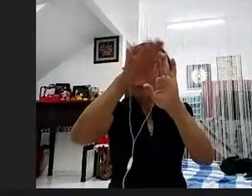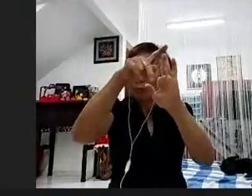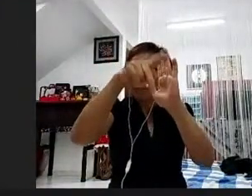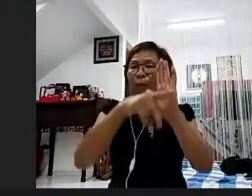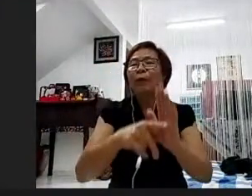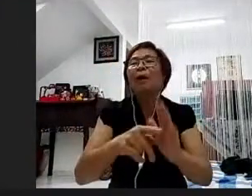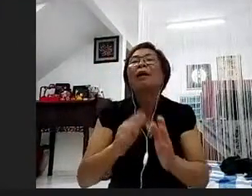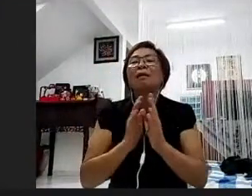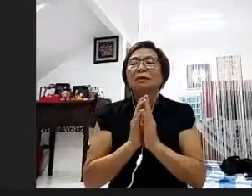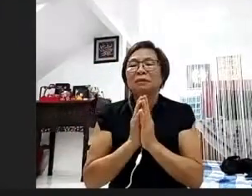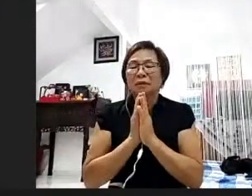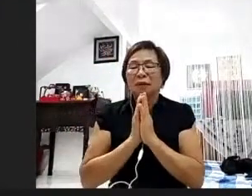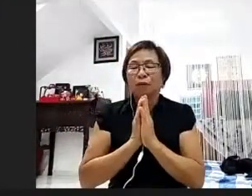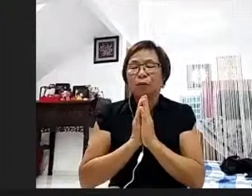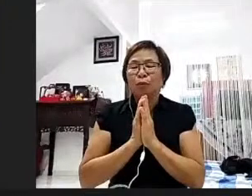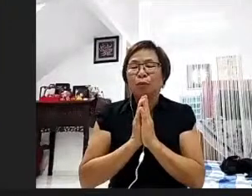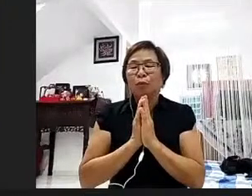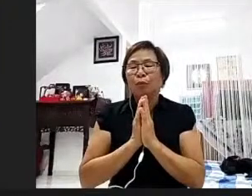Sadhu,